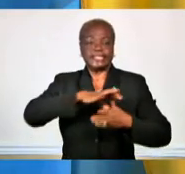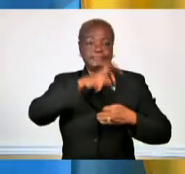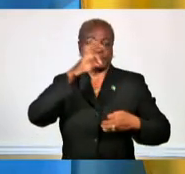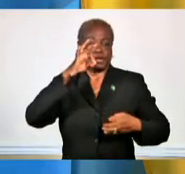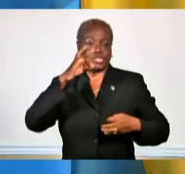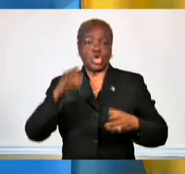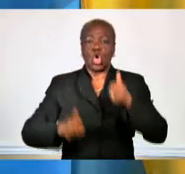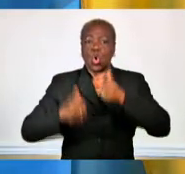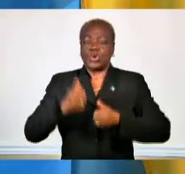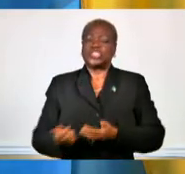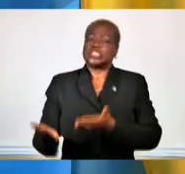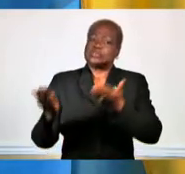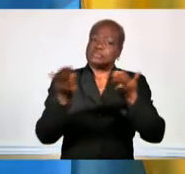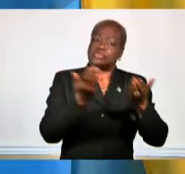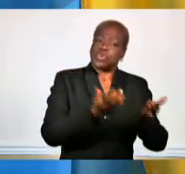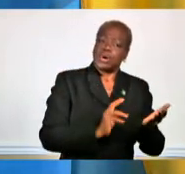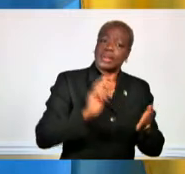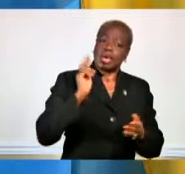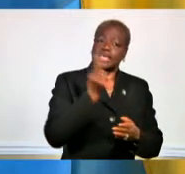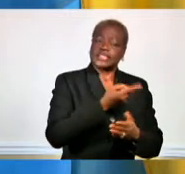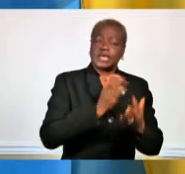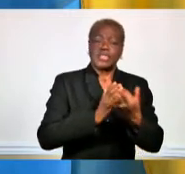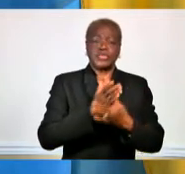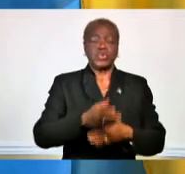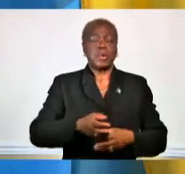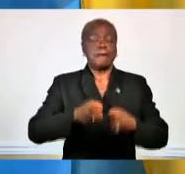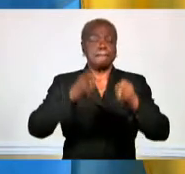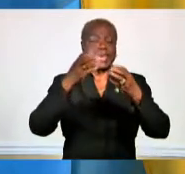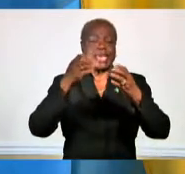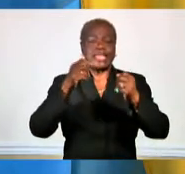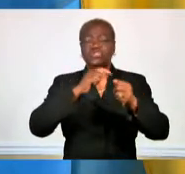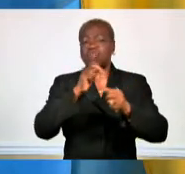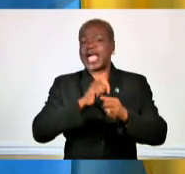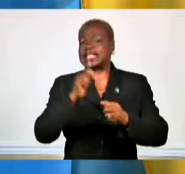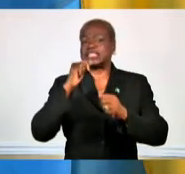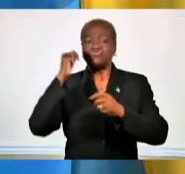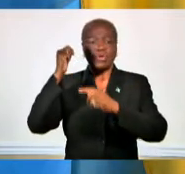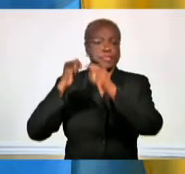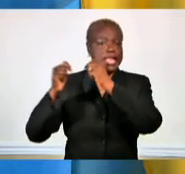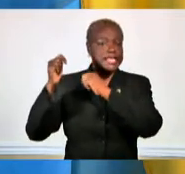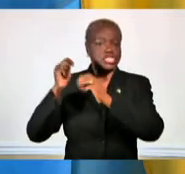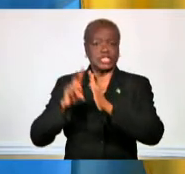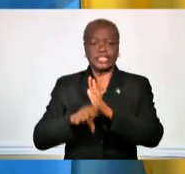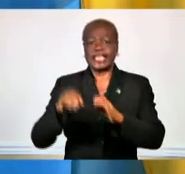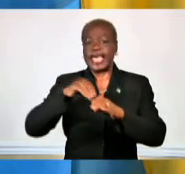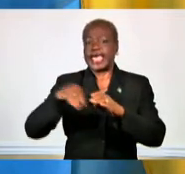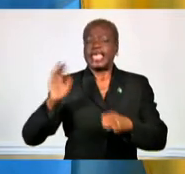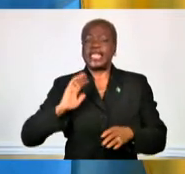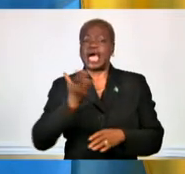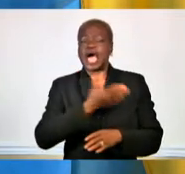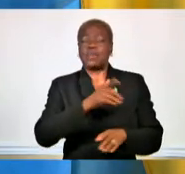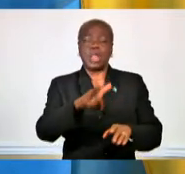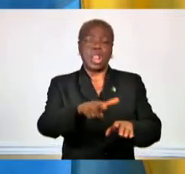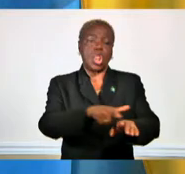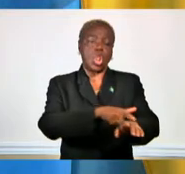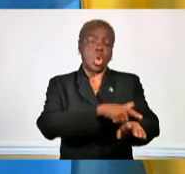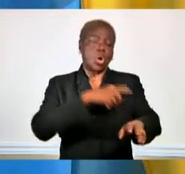has brought us through many trials and tribulations in our long